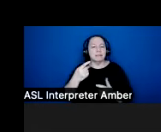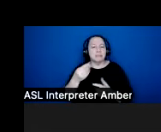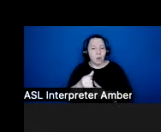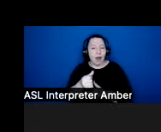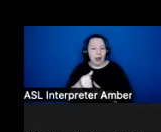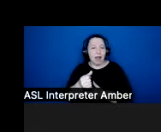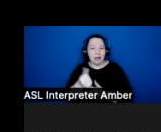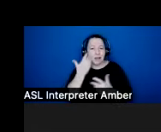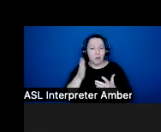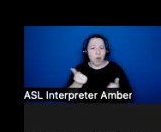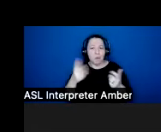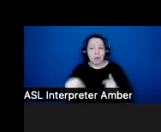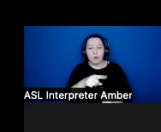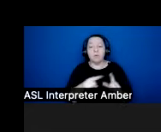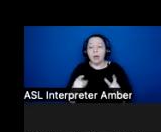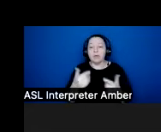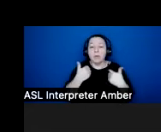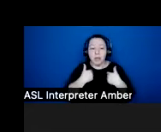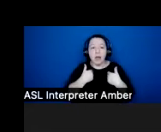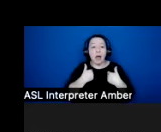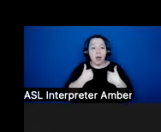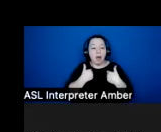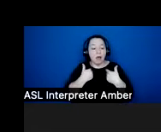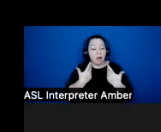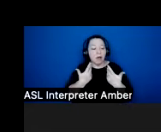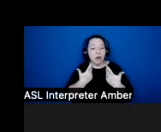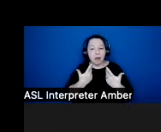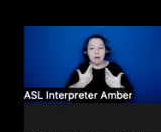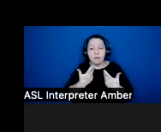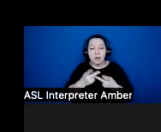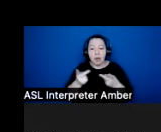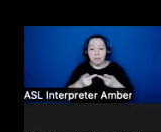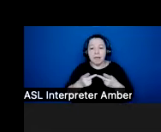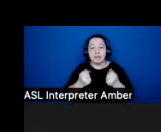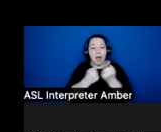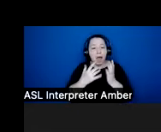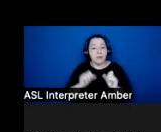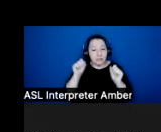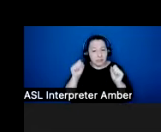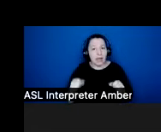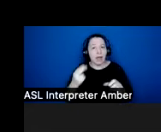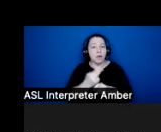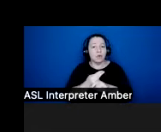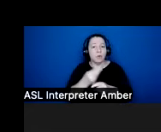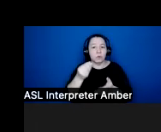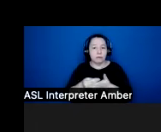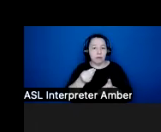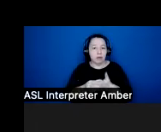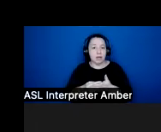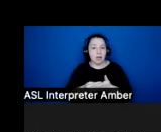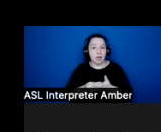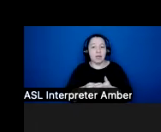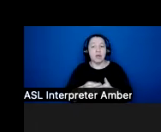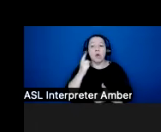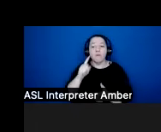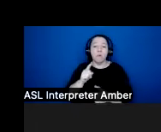is a place where advocates can use the funding for